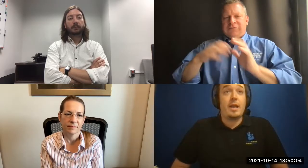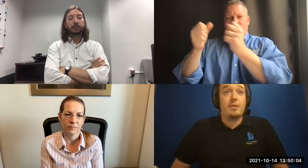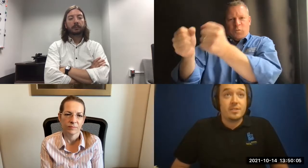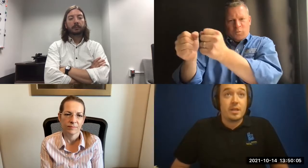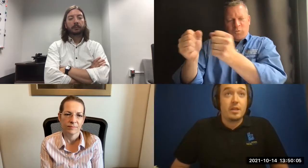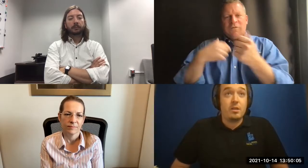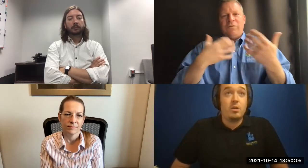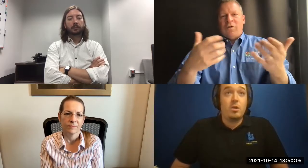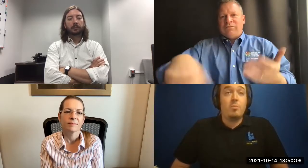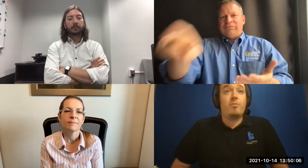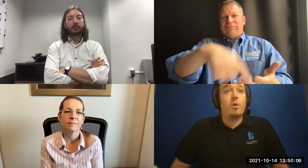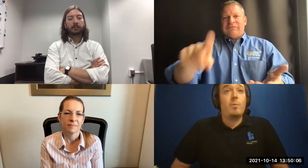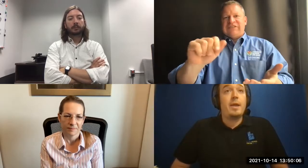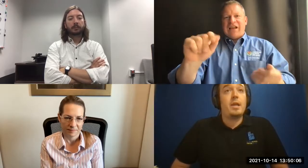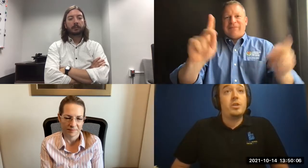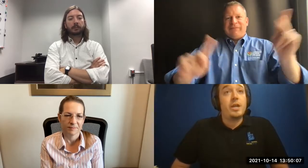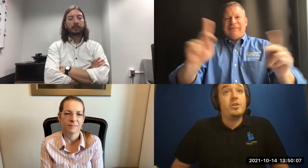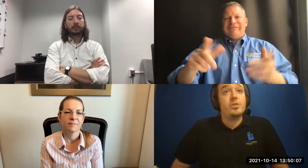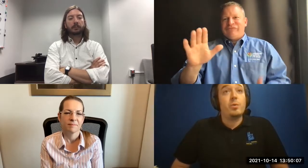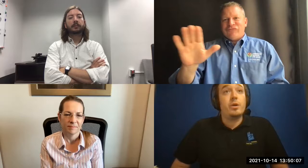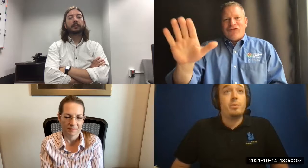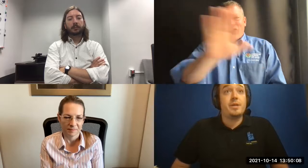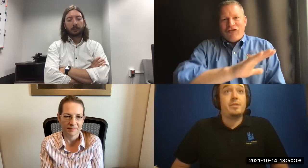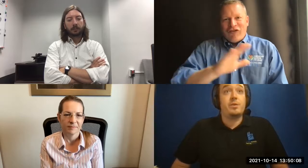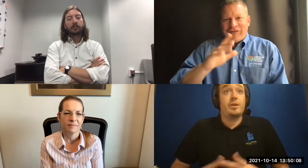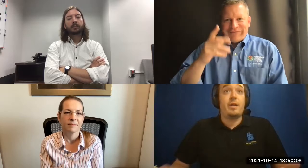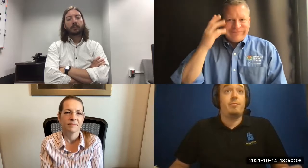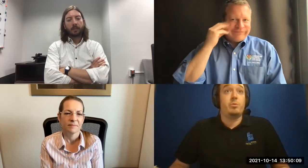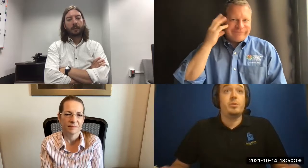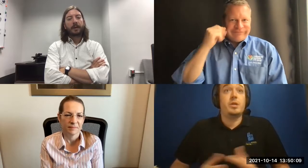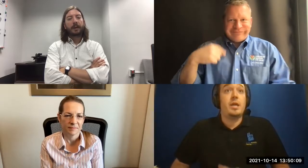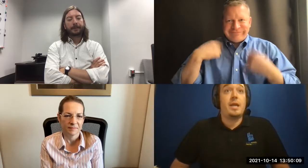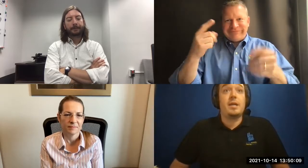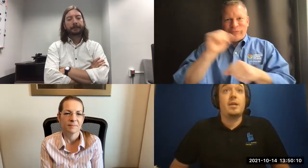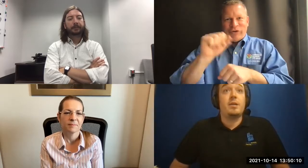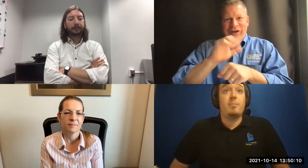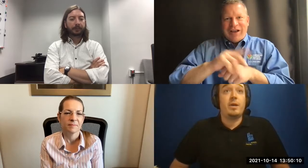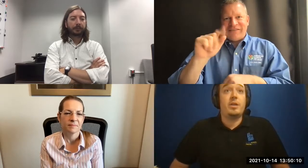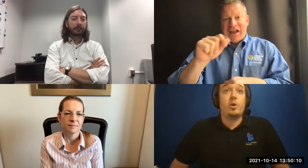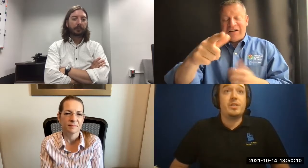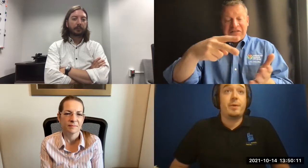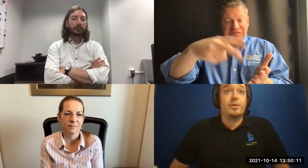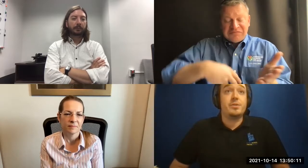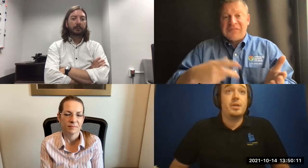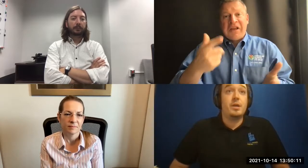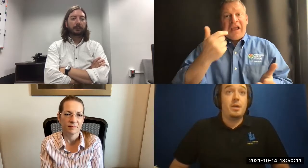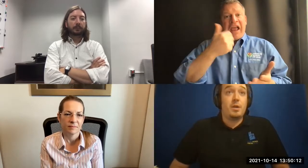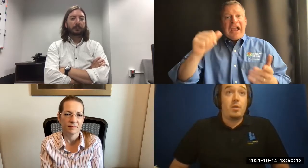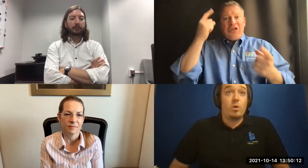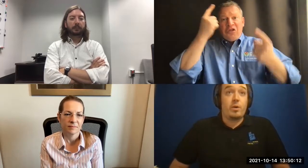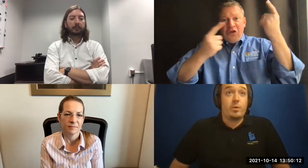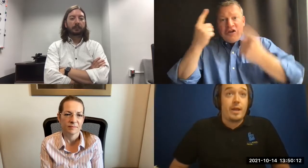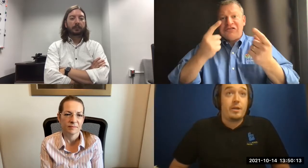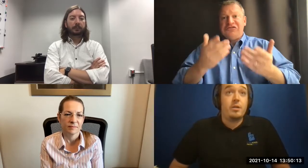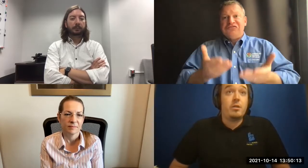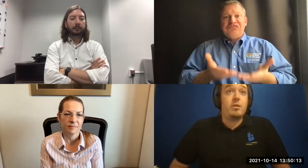it and does like it. Before we make any changes, we wanted to present this to our data folks and bring in your experience